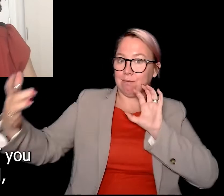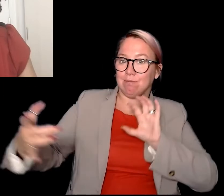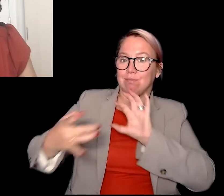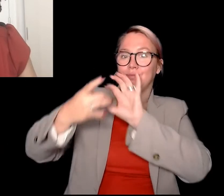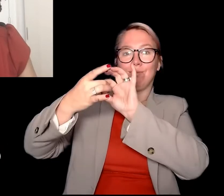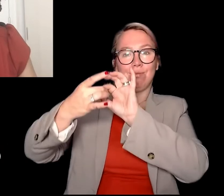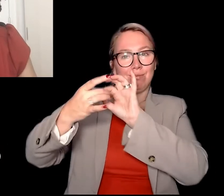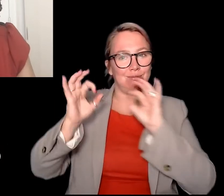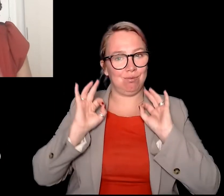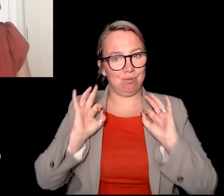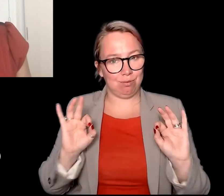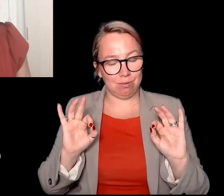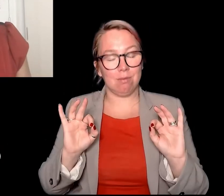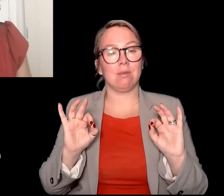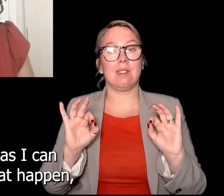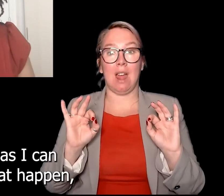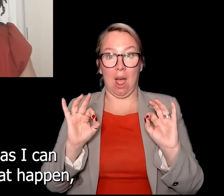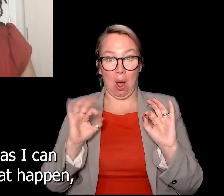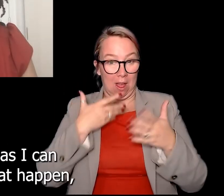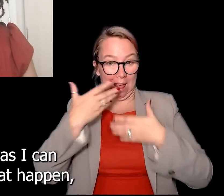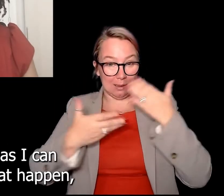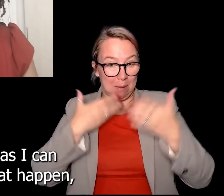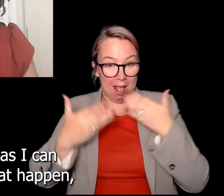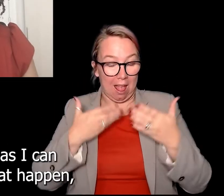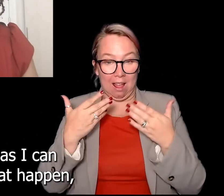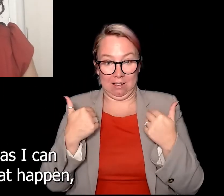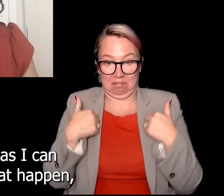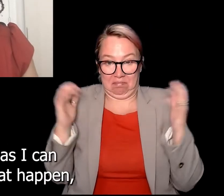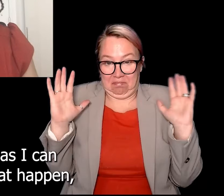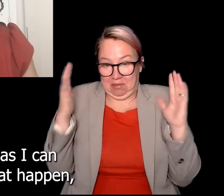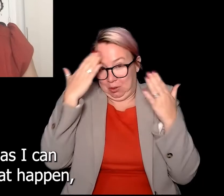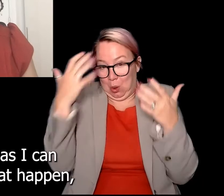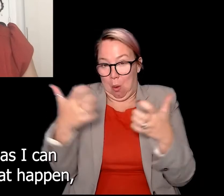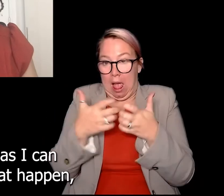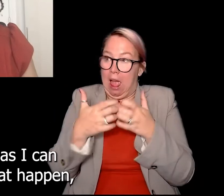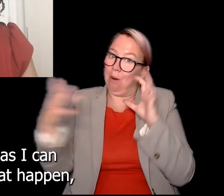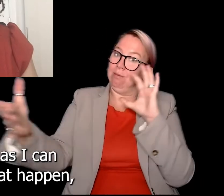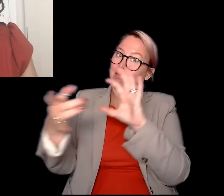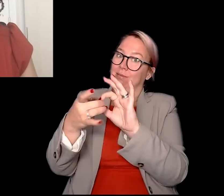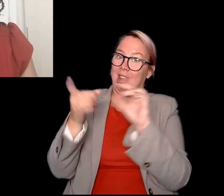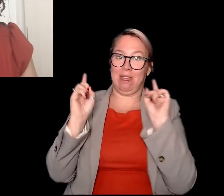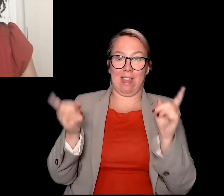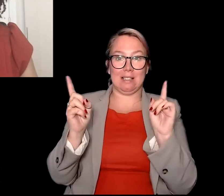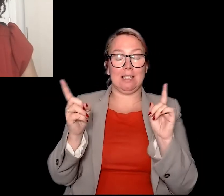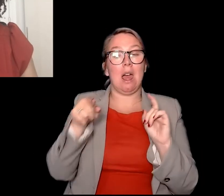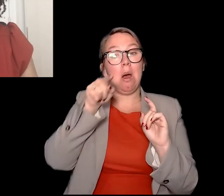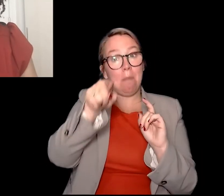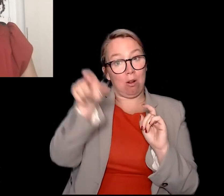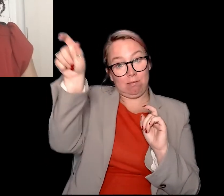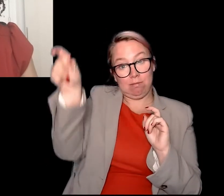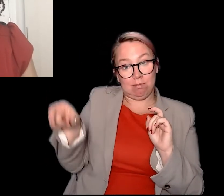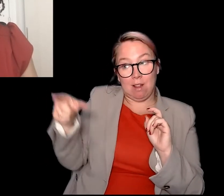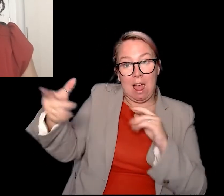all as well. But we're still able to make that happen. But that's probably as much as I can explain about how we make that happen.